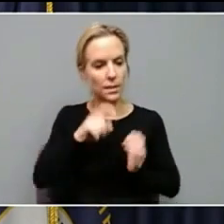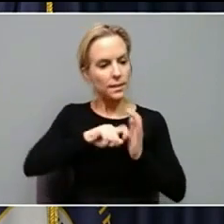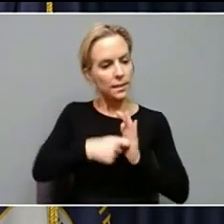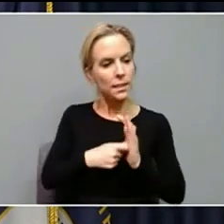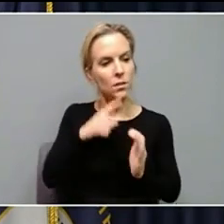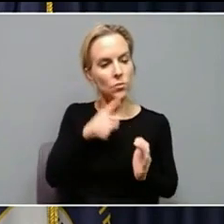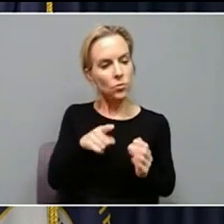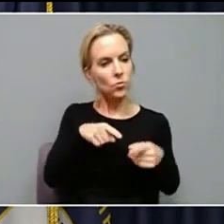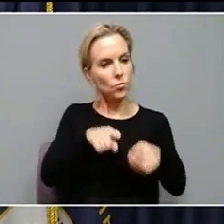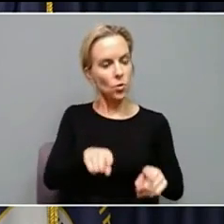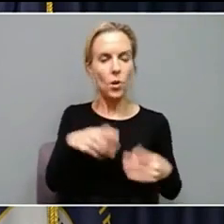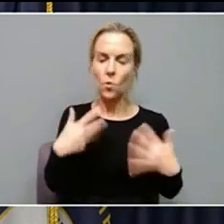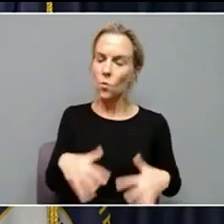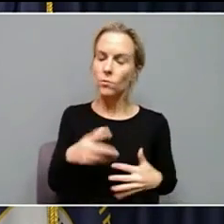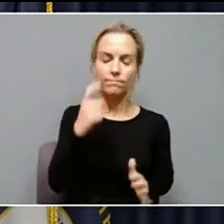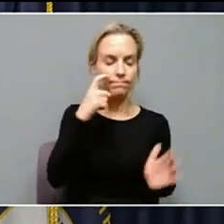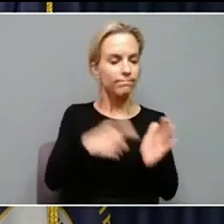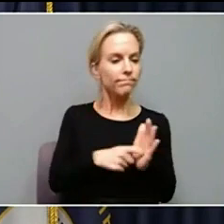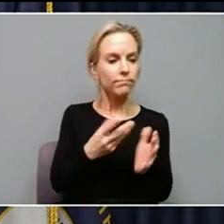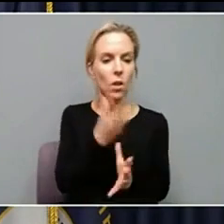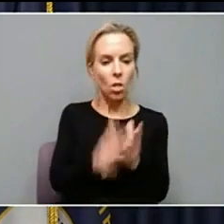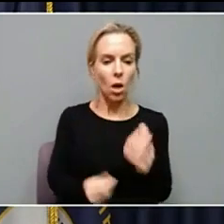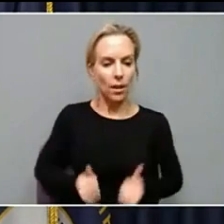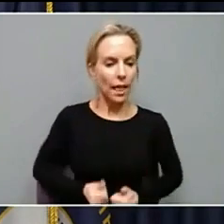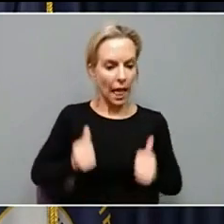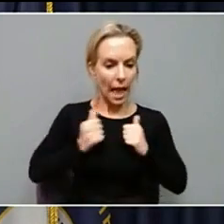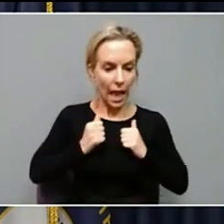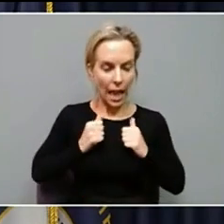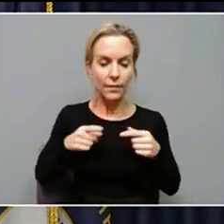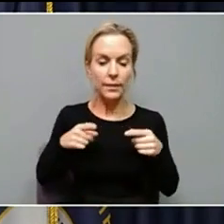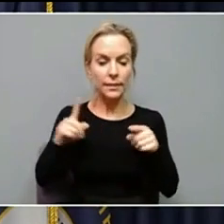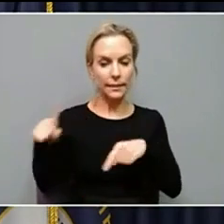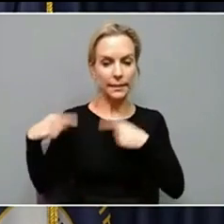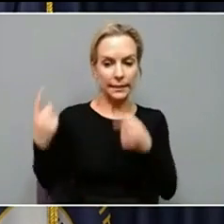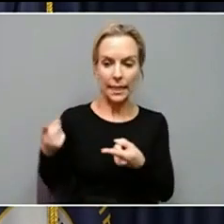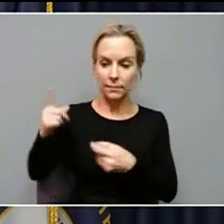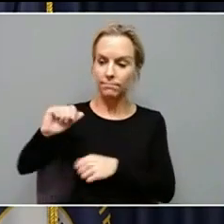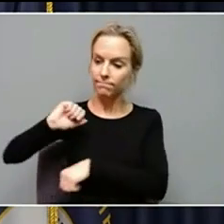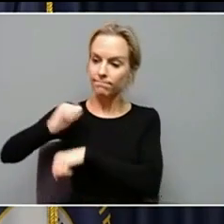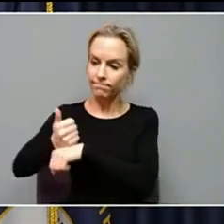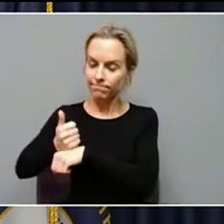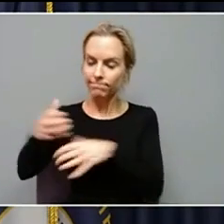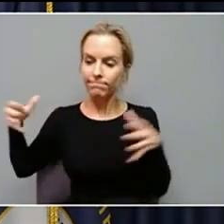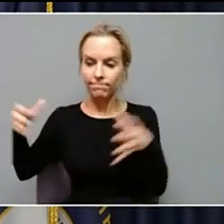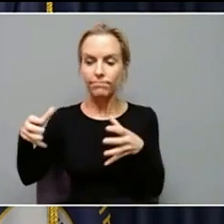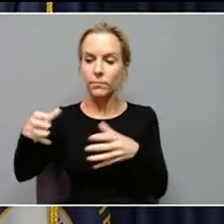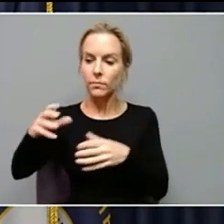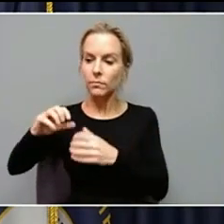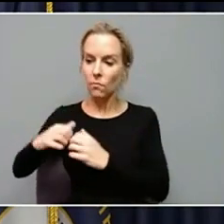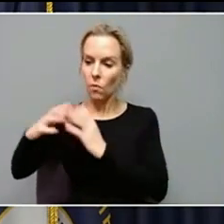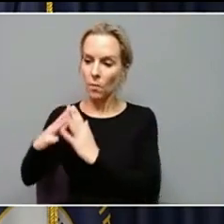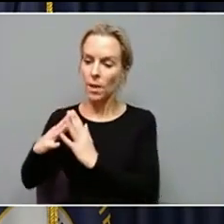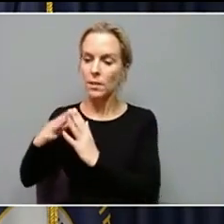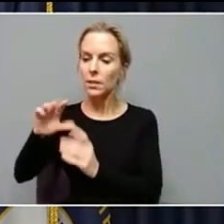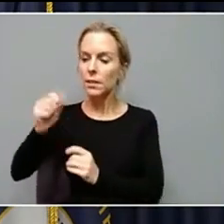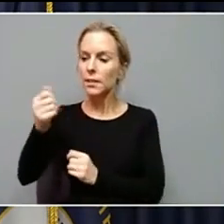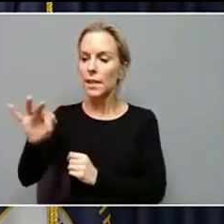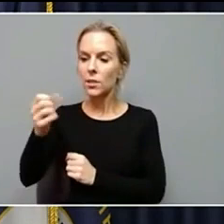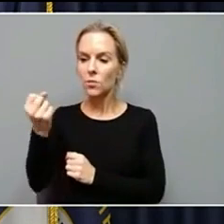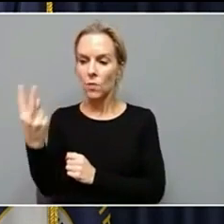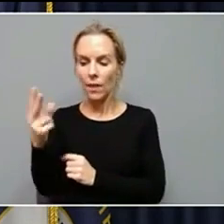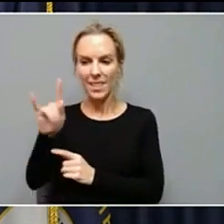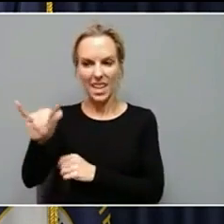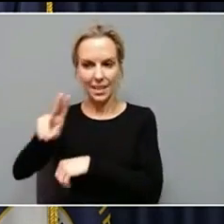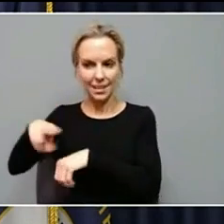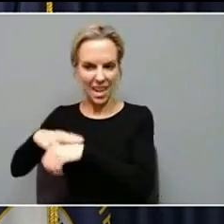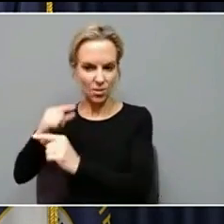this state since the formation of the Kentucky National Guard in 1912. Since January, I have